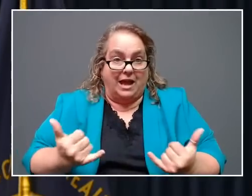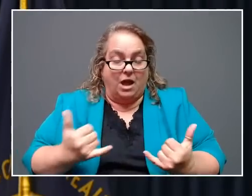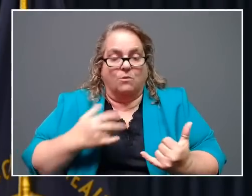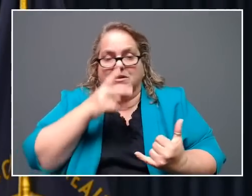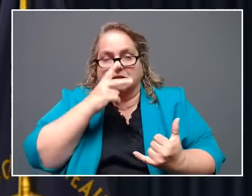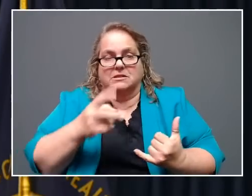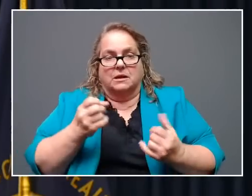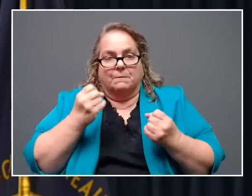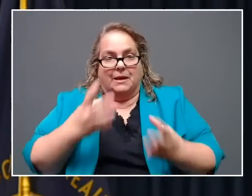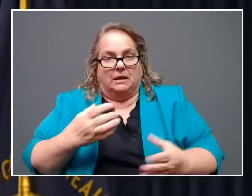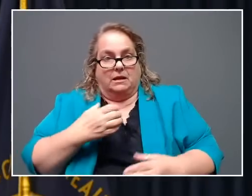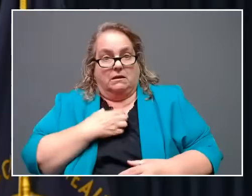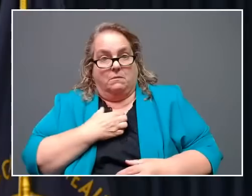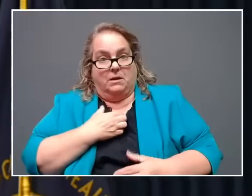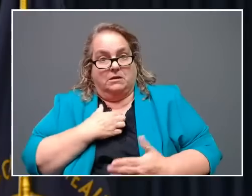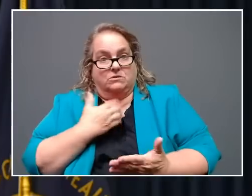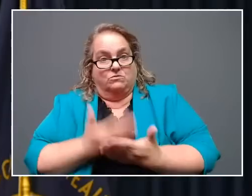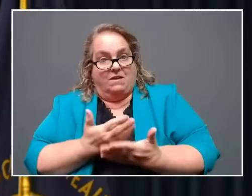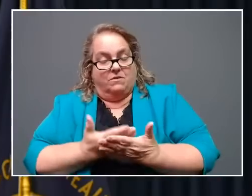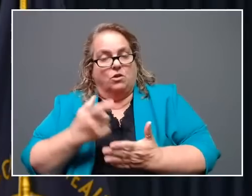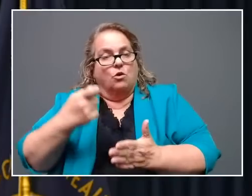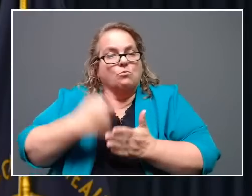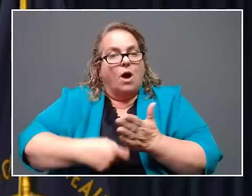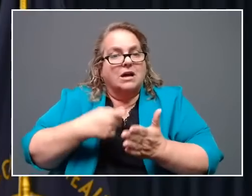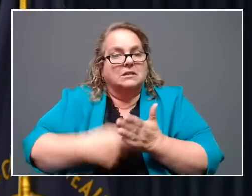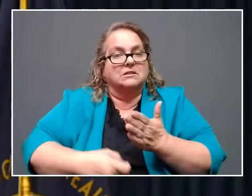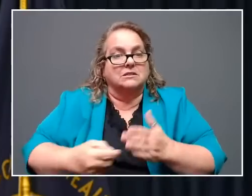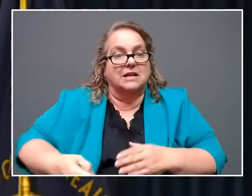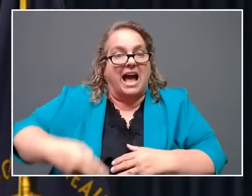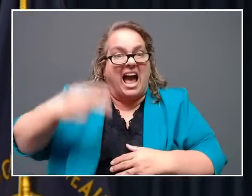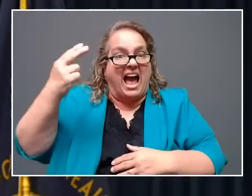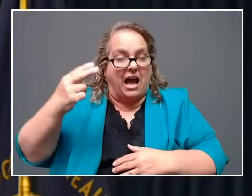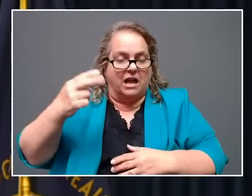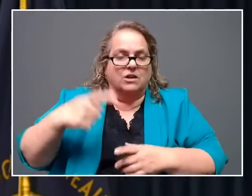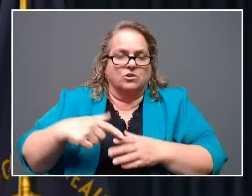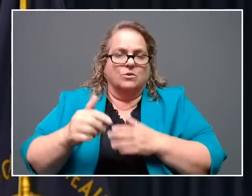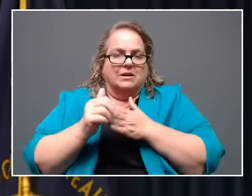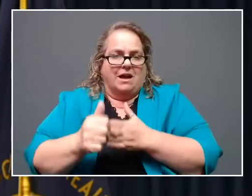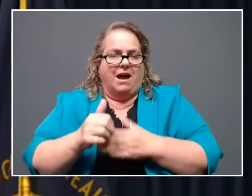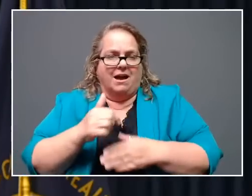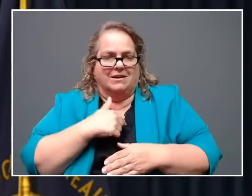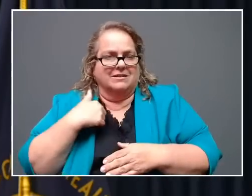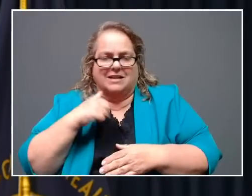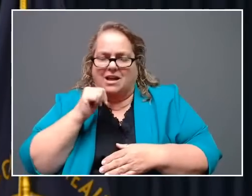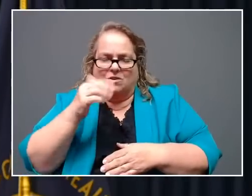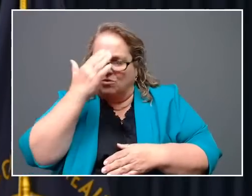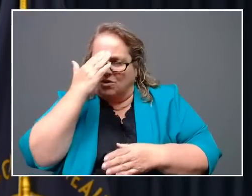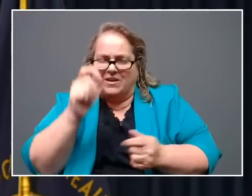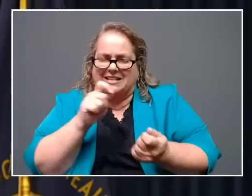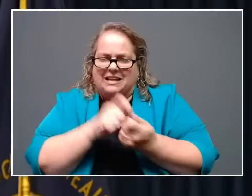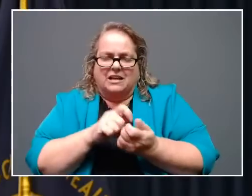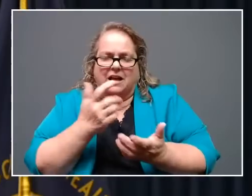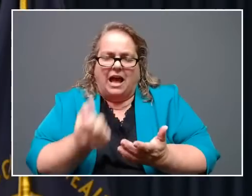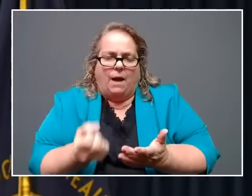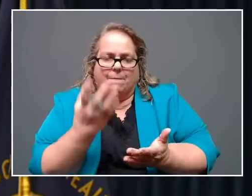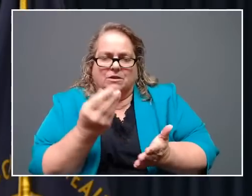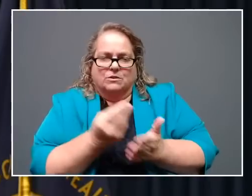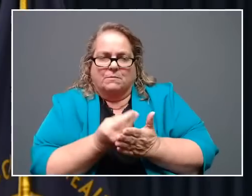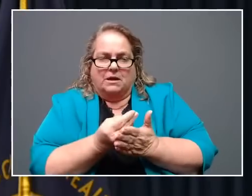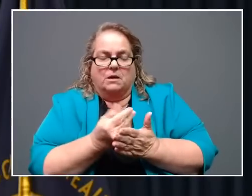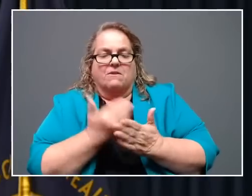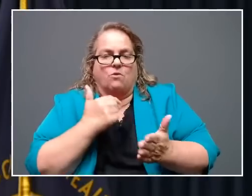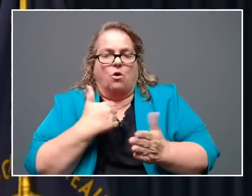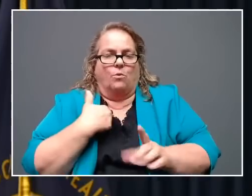come in and where those prices are to guide us. I don't have a specific dollar point for when we would withdraw that state of